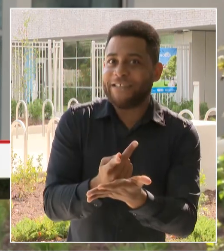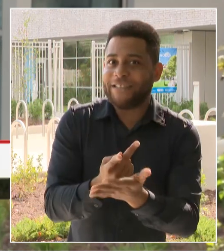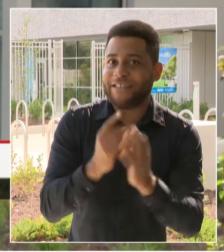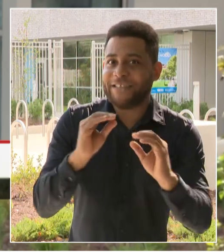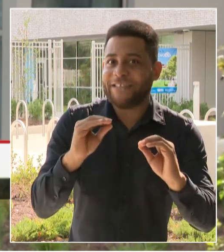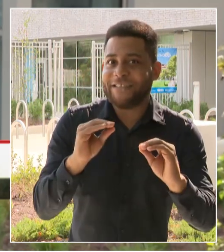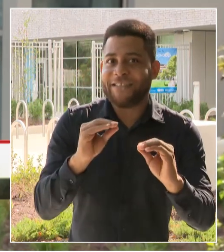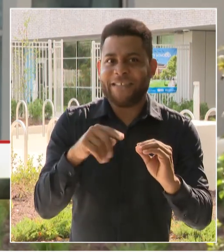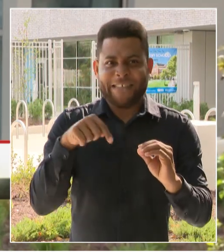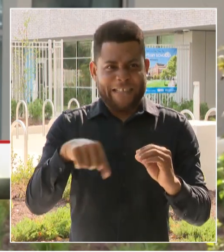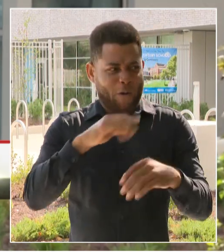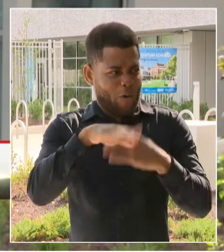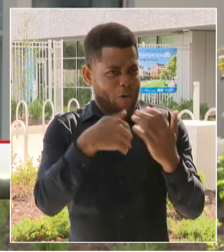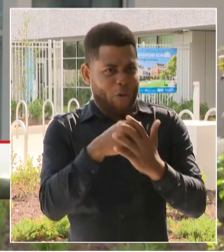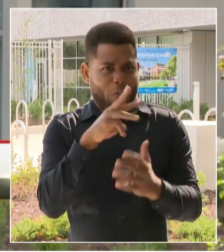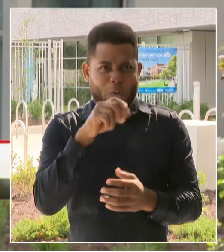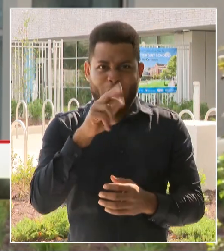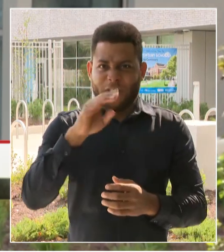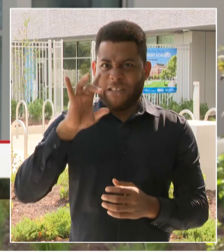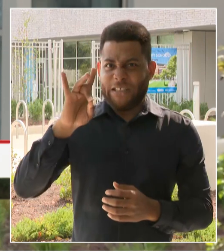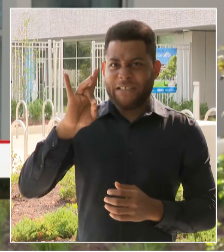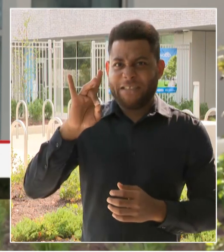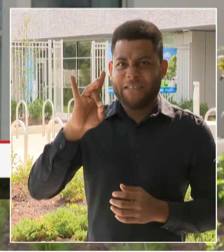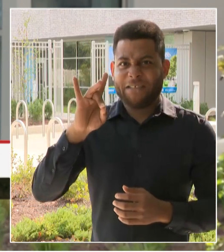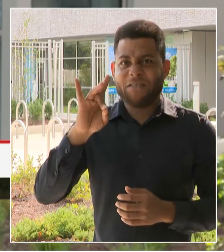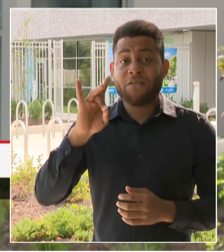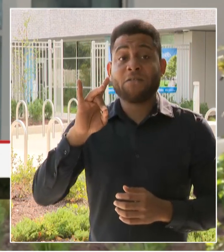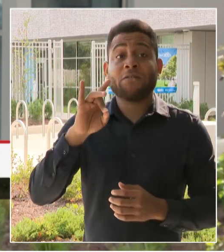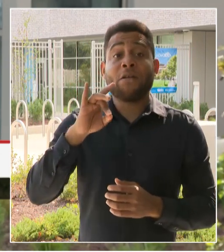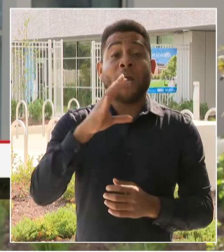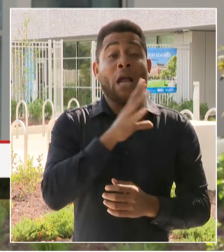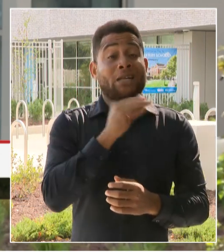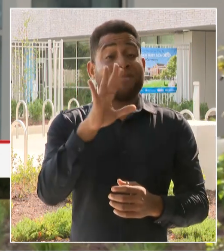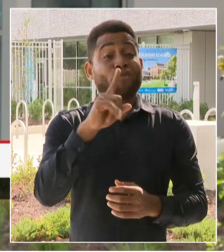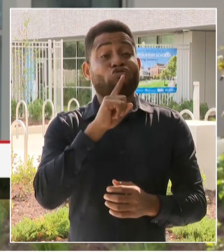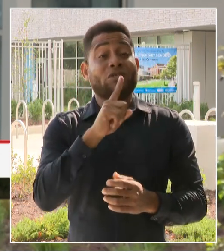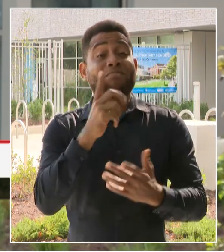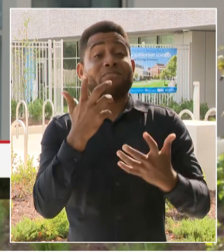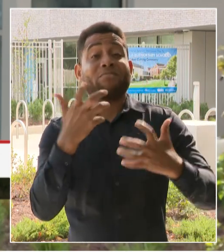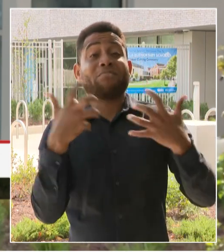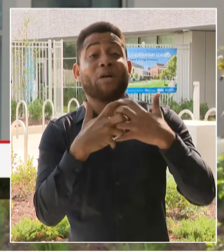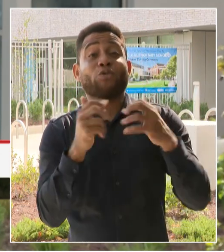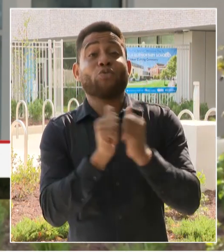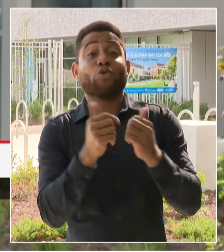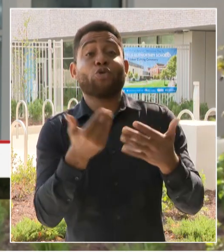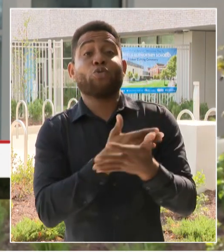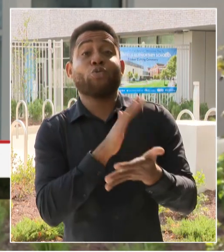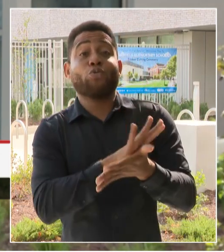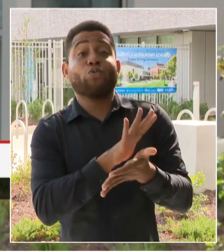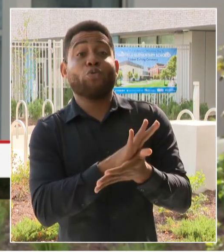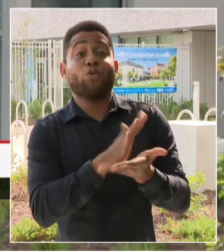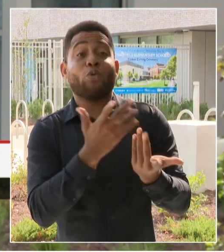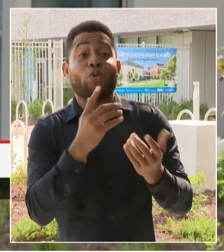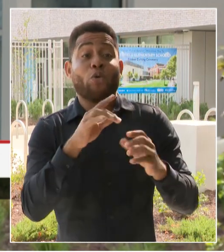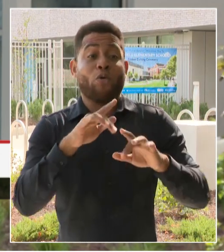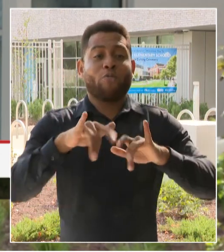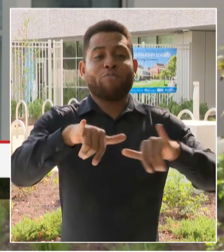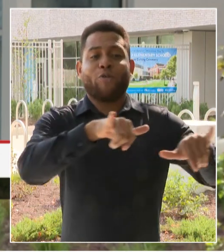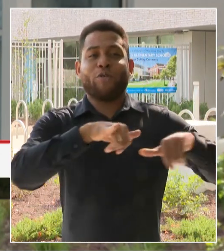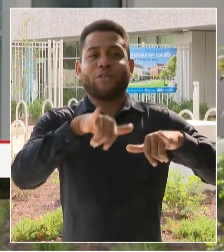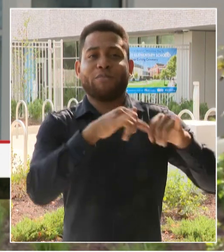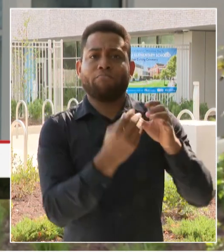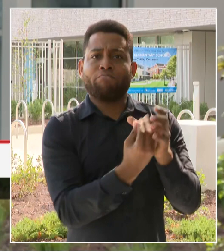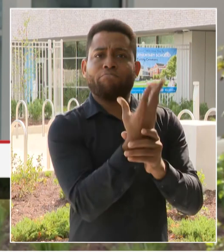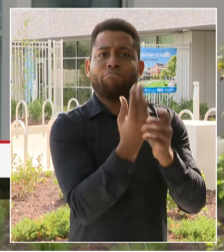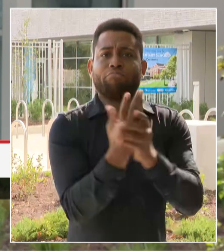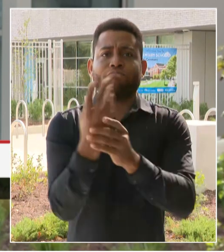And it's complemented by the beautiful new school garden. So young people will be able to grow and to prepare, which is going to